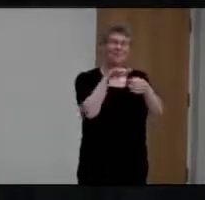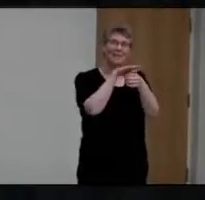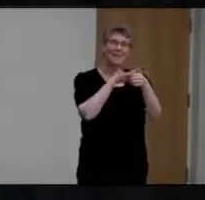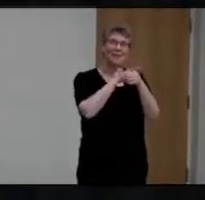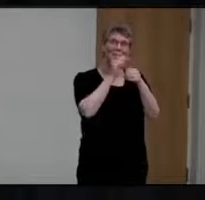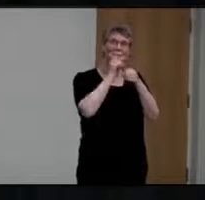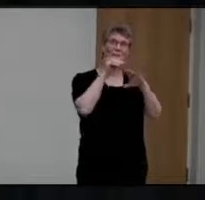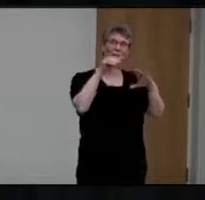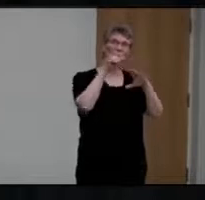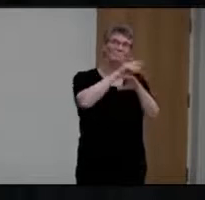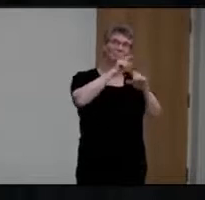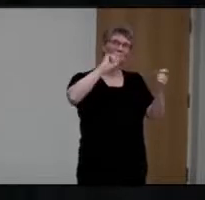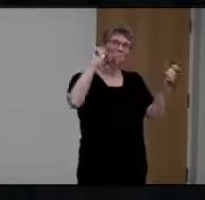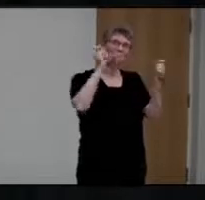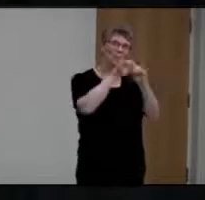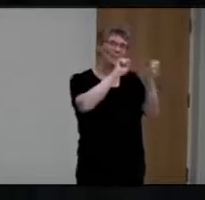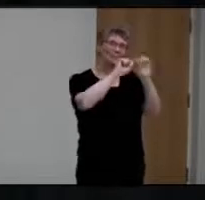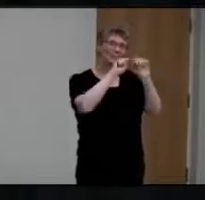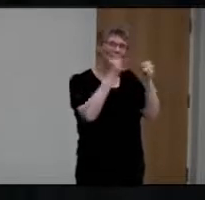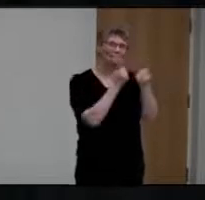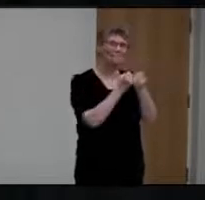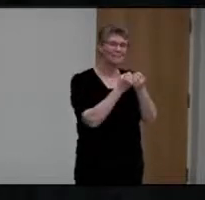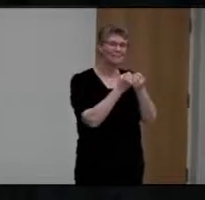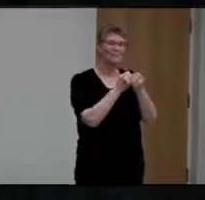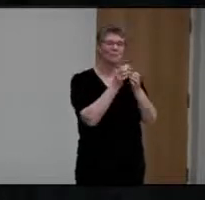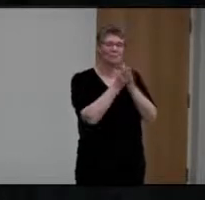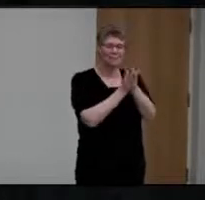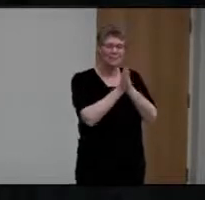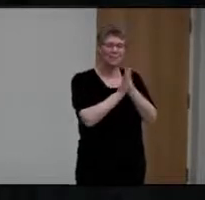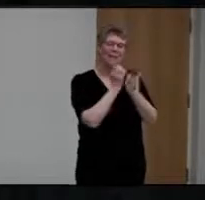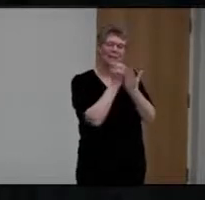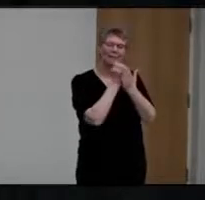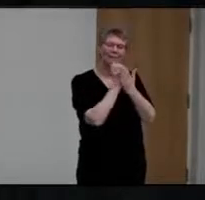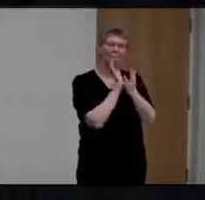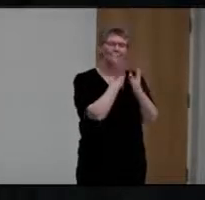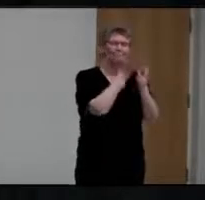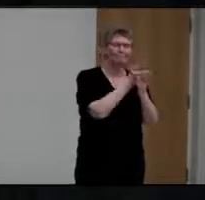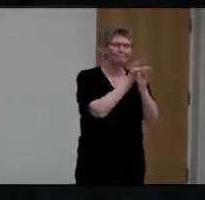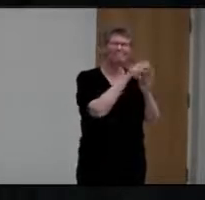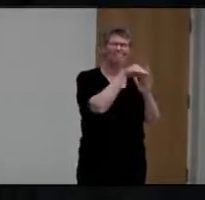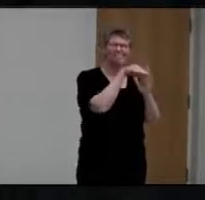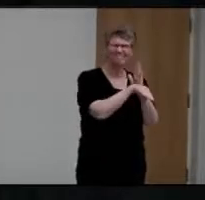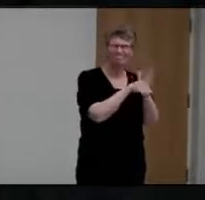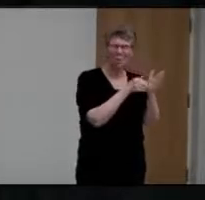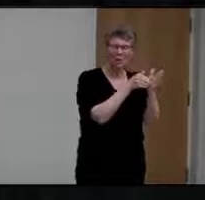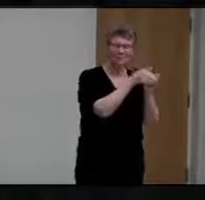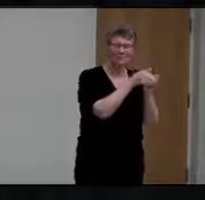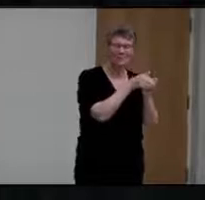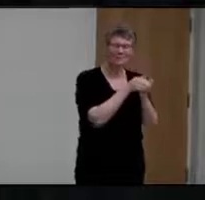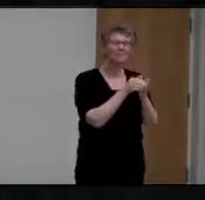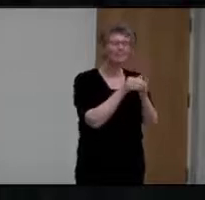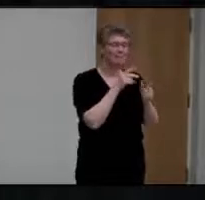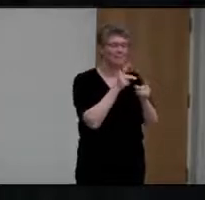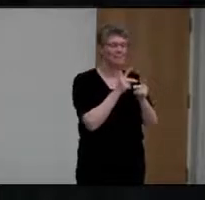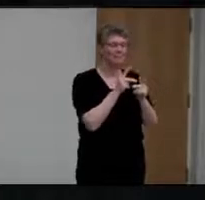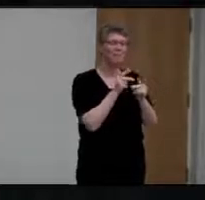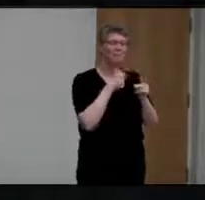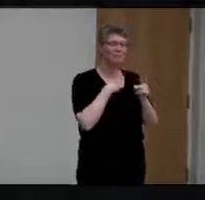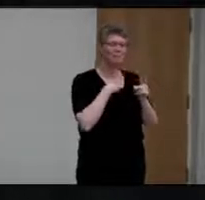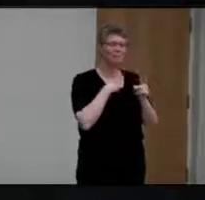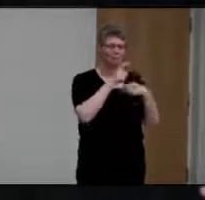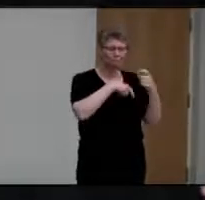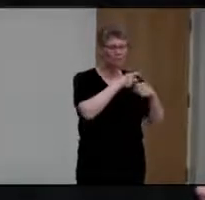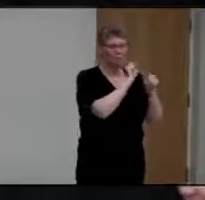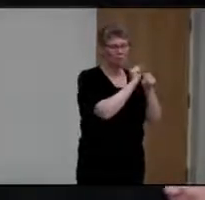transformation, with specific interest in economic disruption, labor mobility, and migration. Hero Laird, who